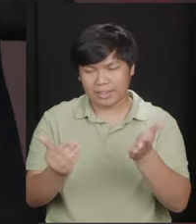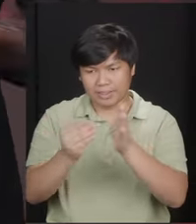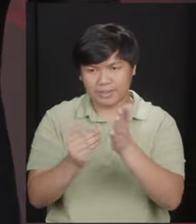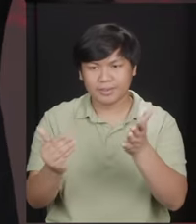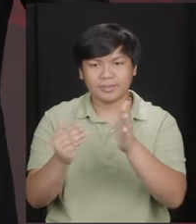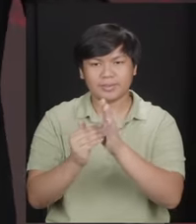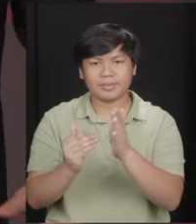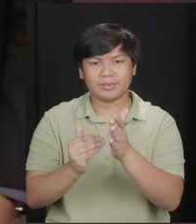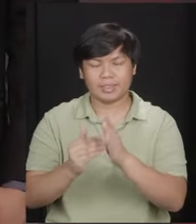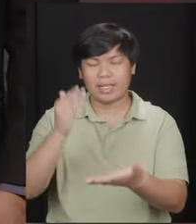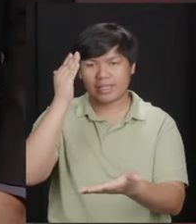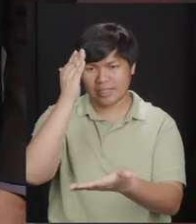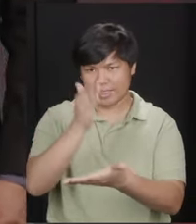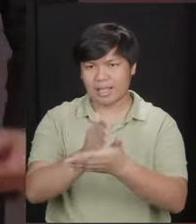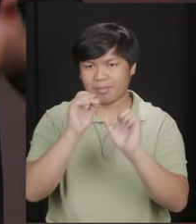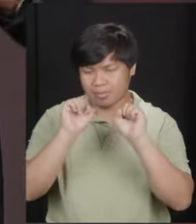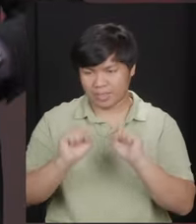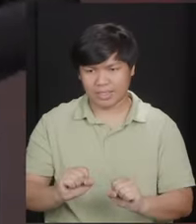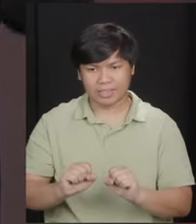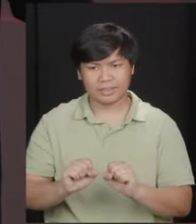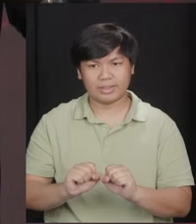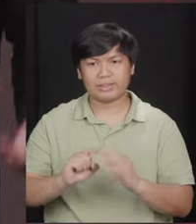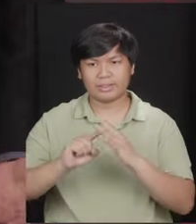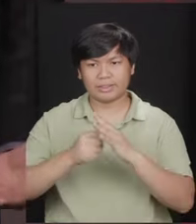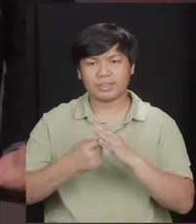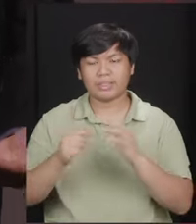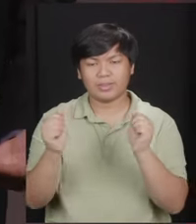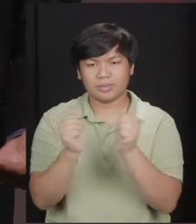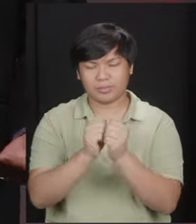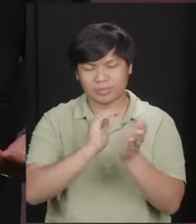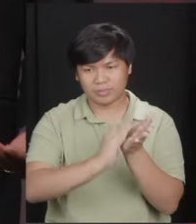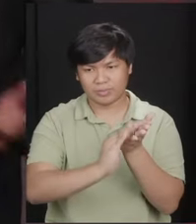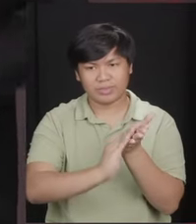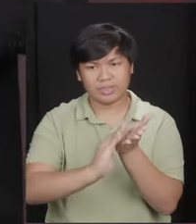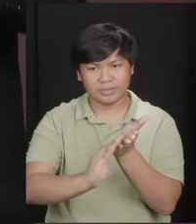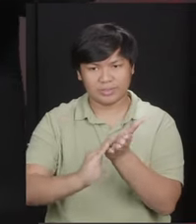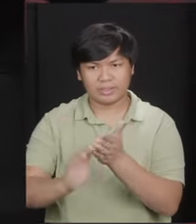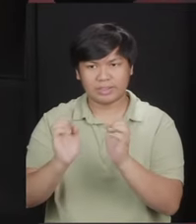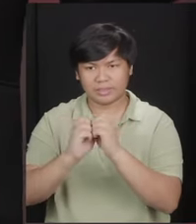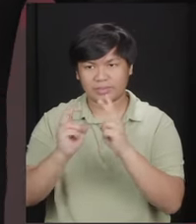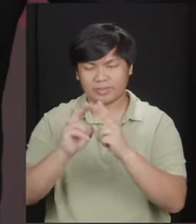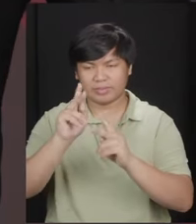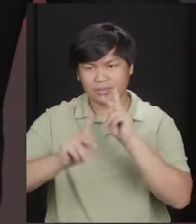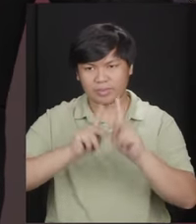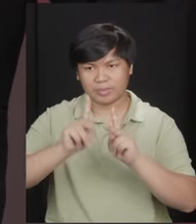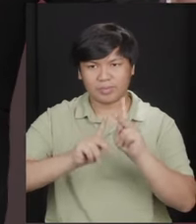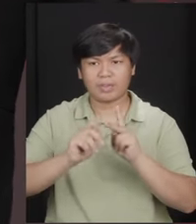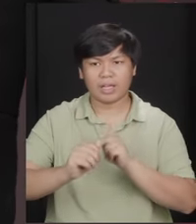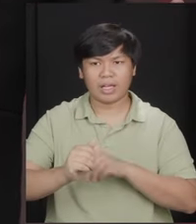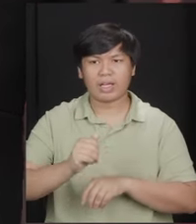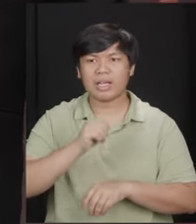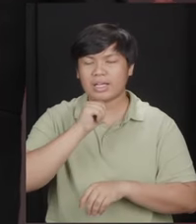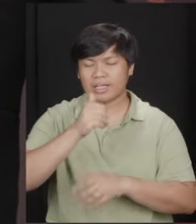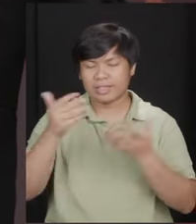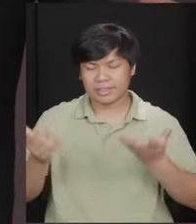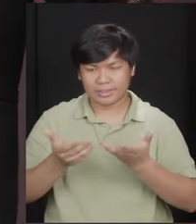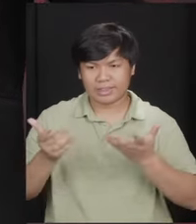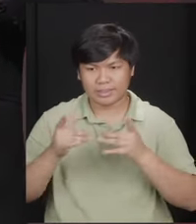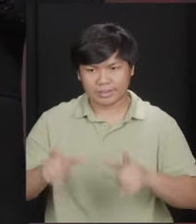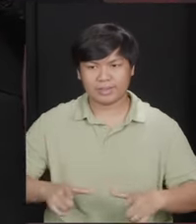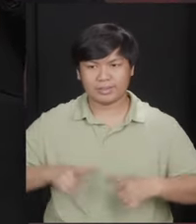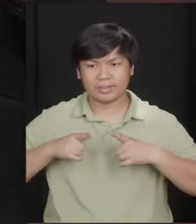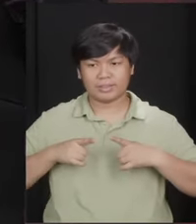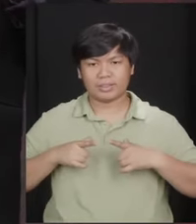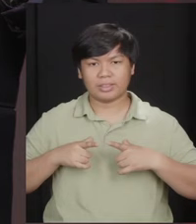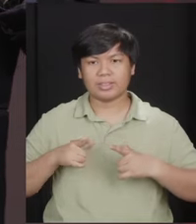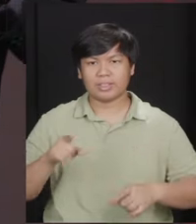can stop it. It starts with forgiveness. Even if the people are no longer here, at